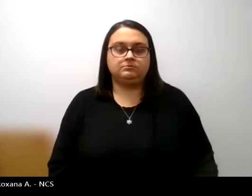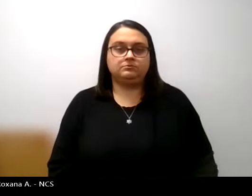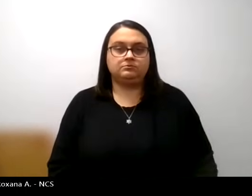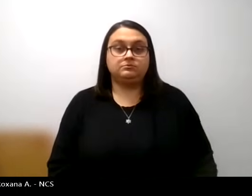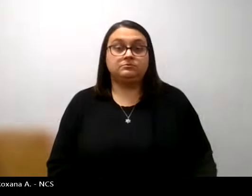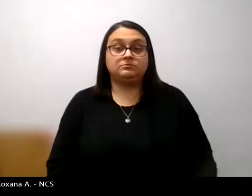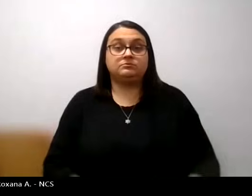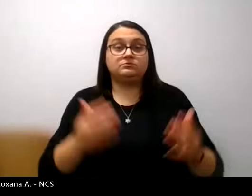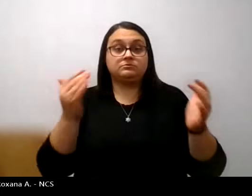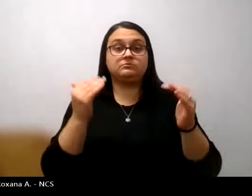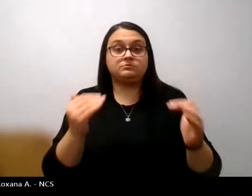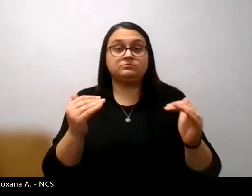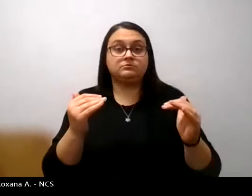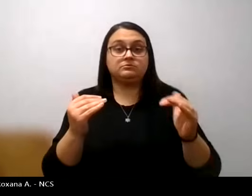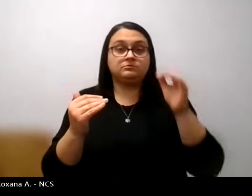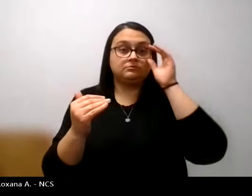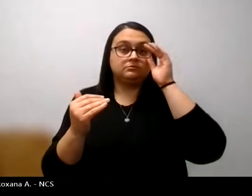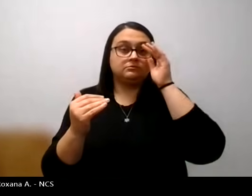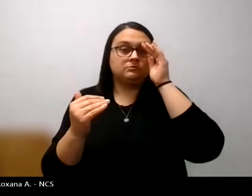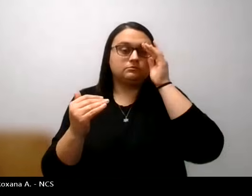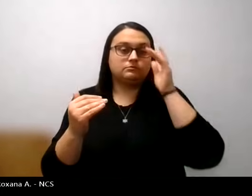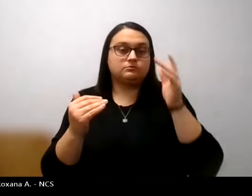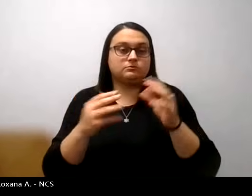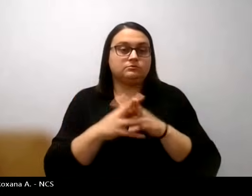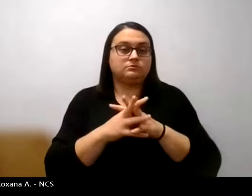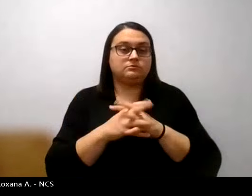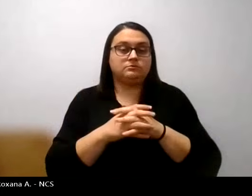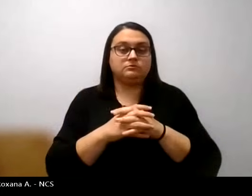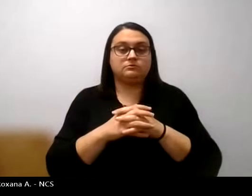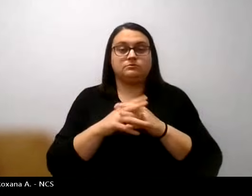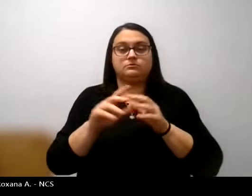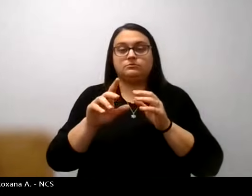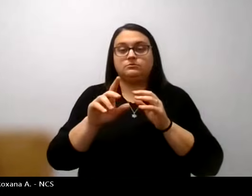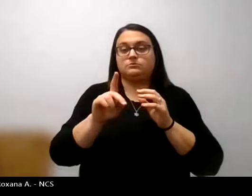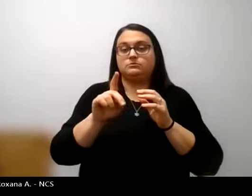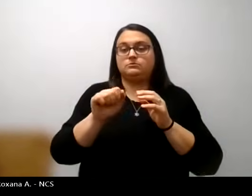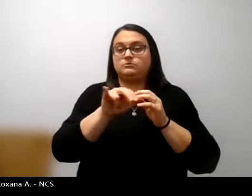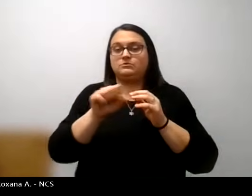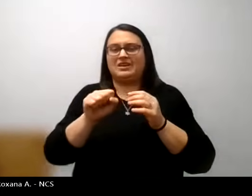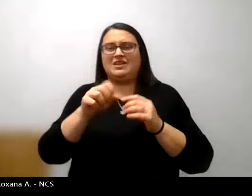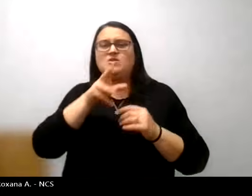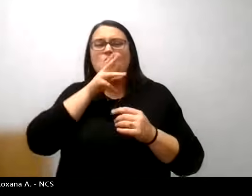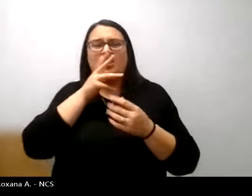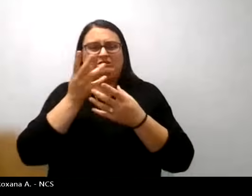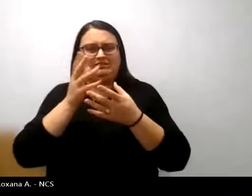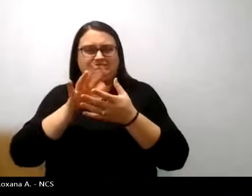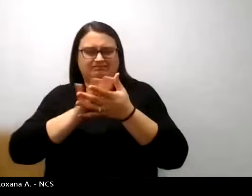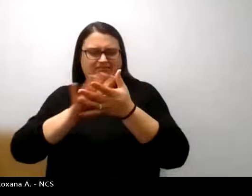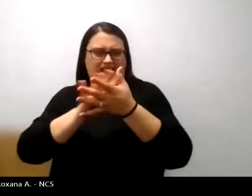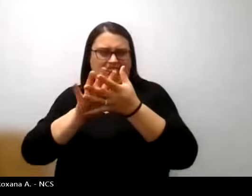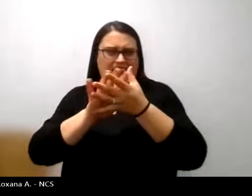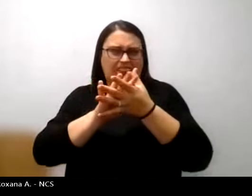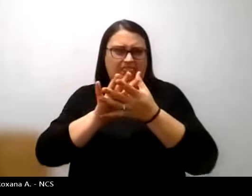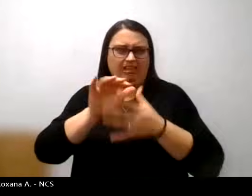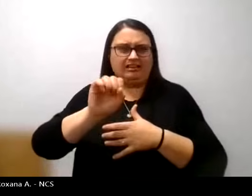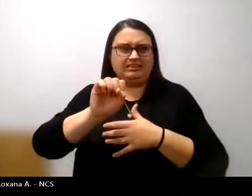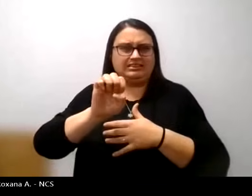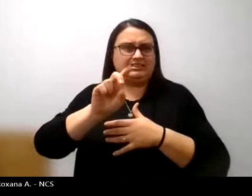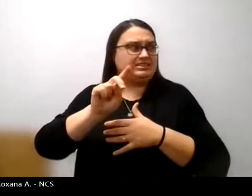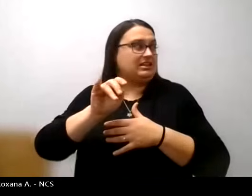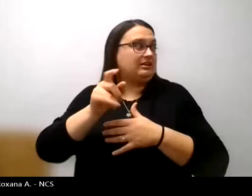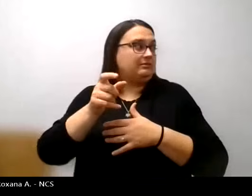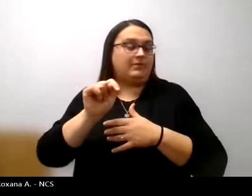Okay, next question here is from Kiris. Why is the water so murky, sedimenty? Scott,